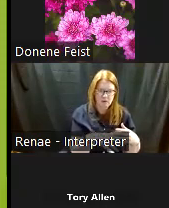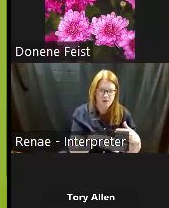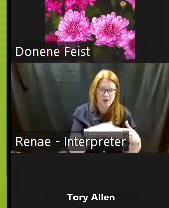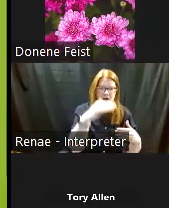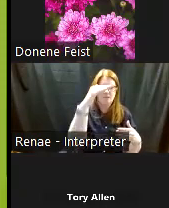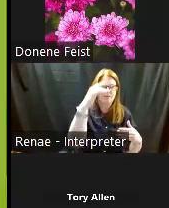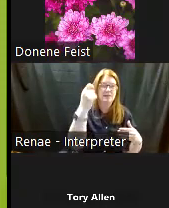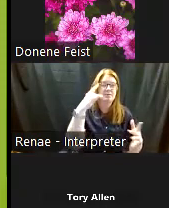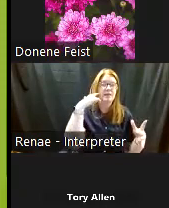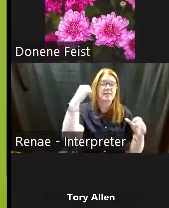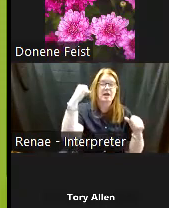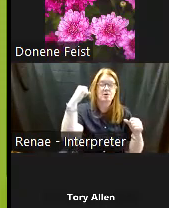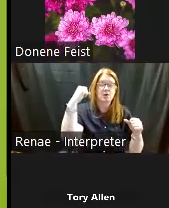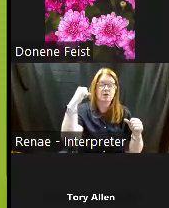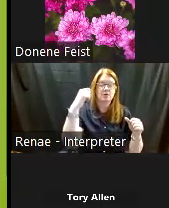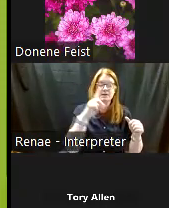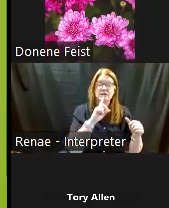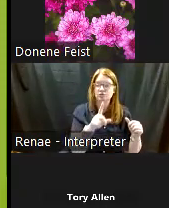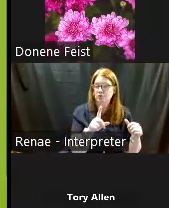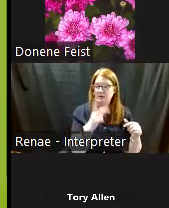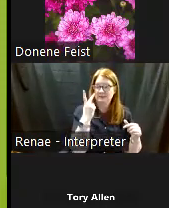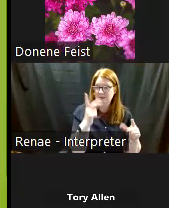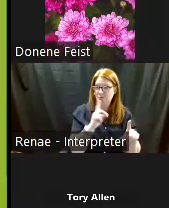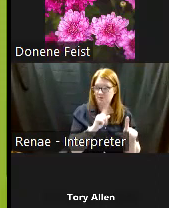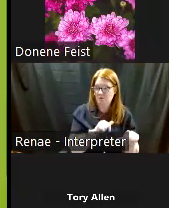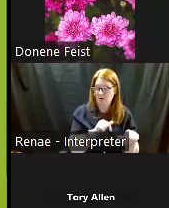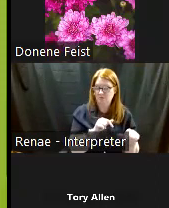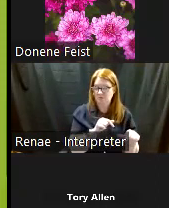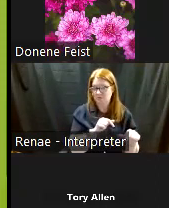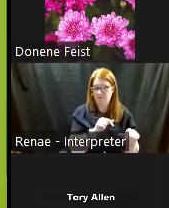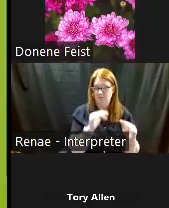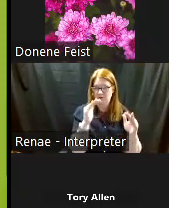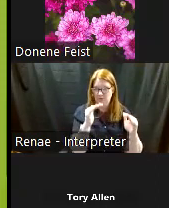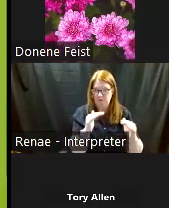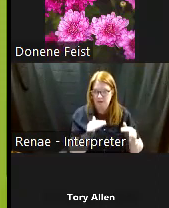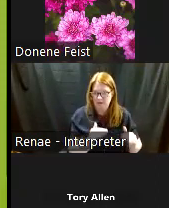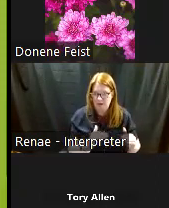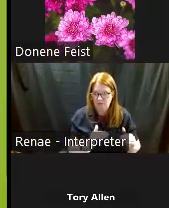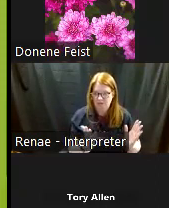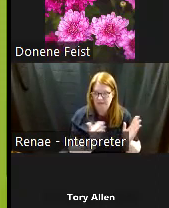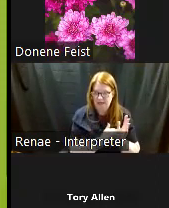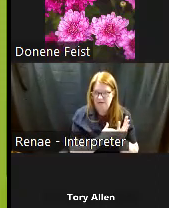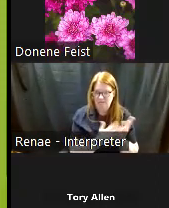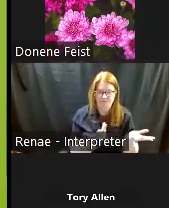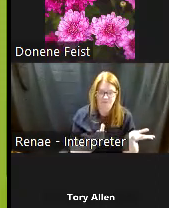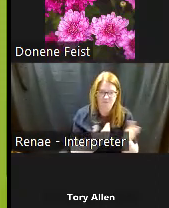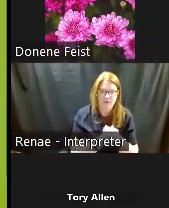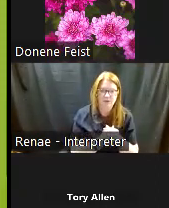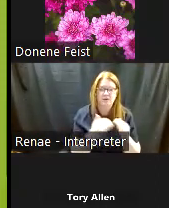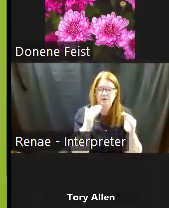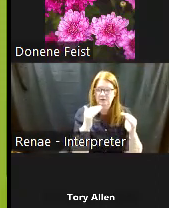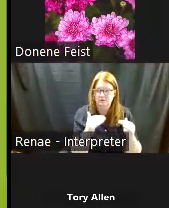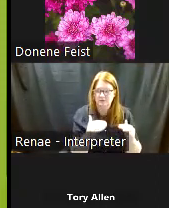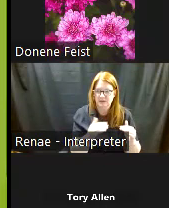little bit louder and just make sure I see the response is there. And then I would go back down again and just go down until